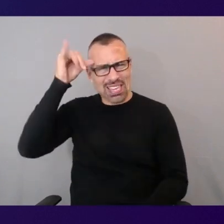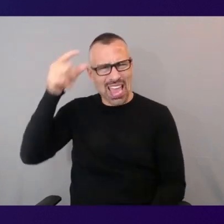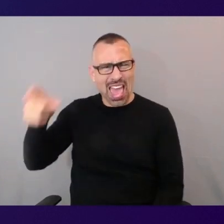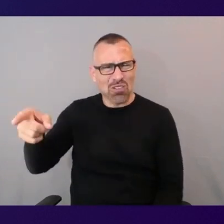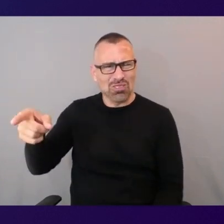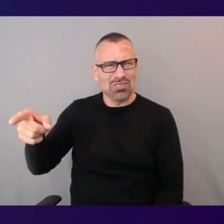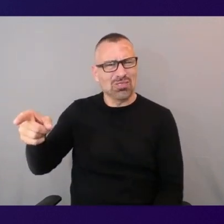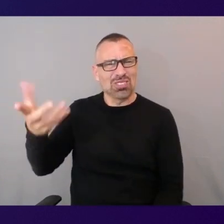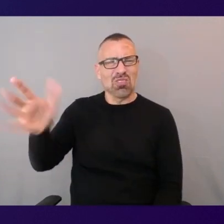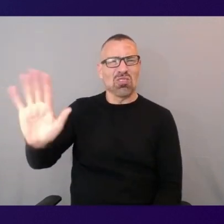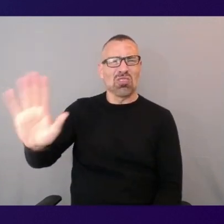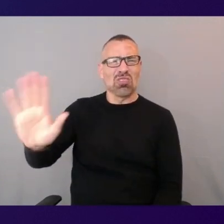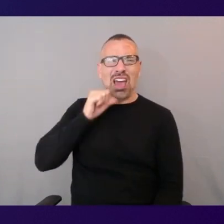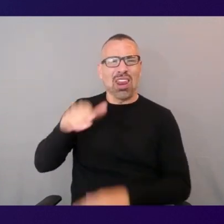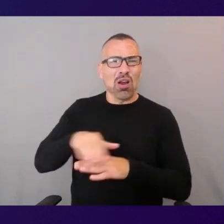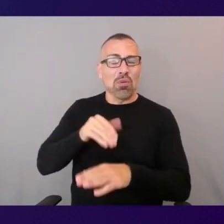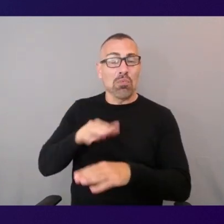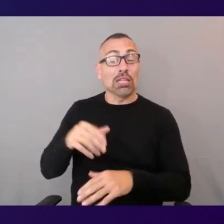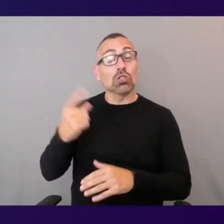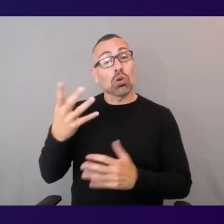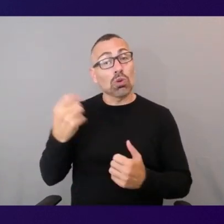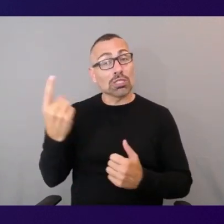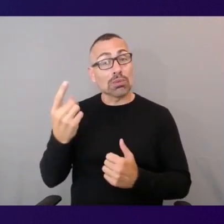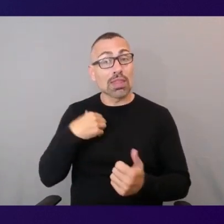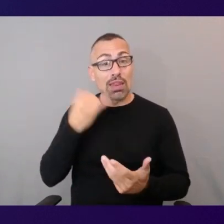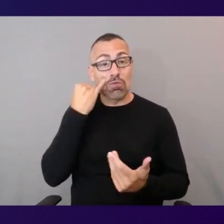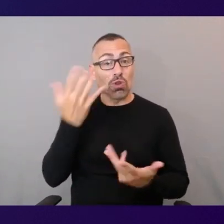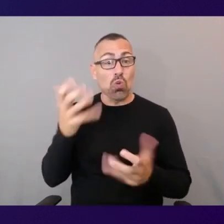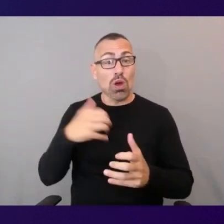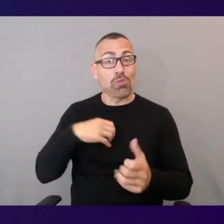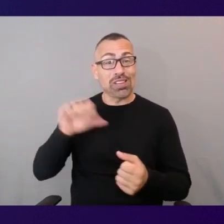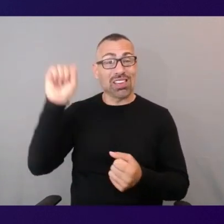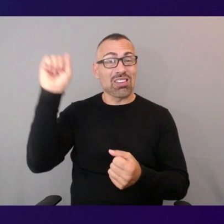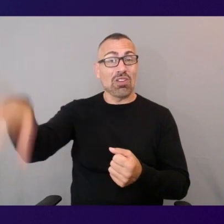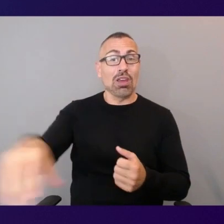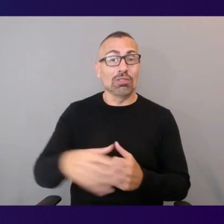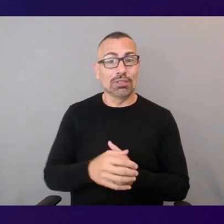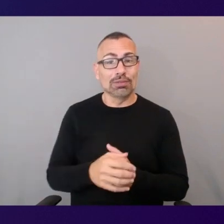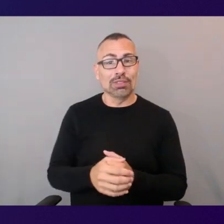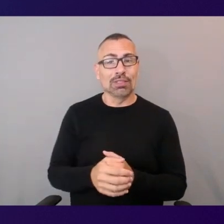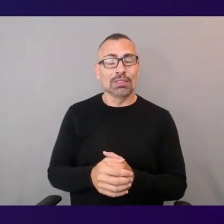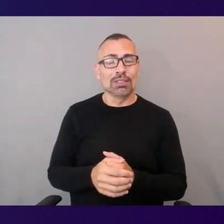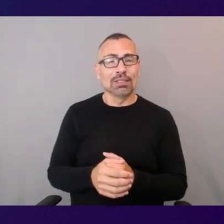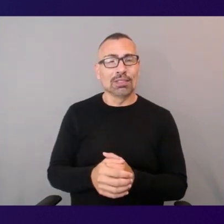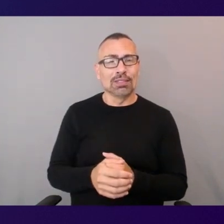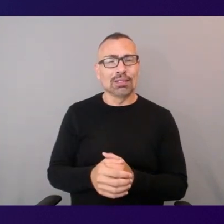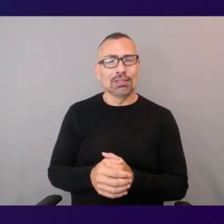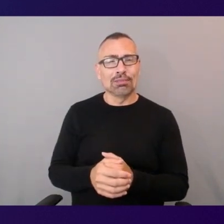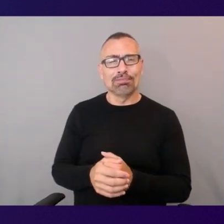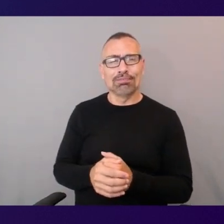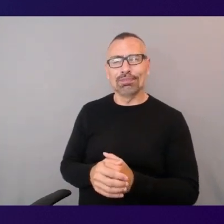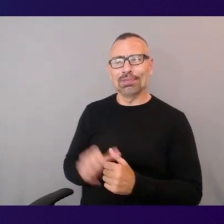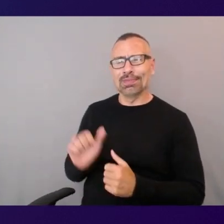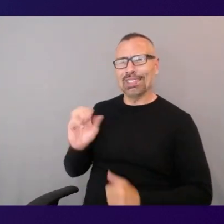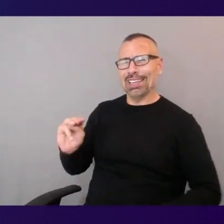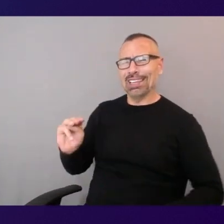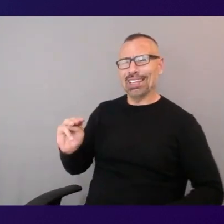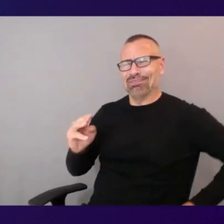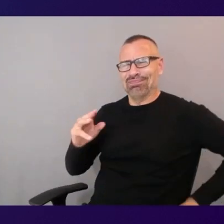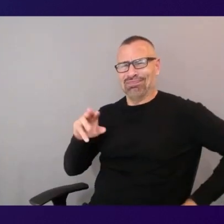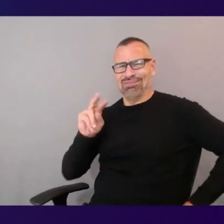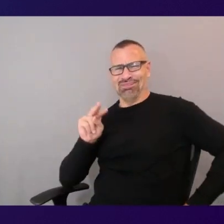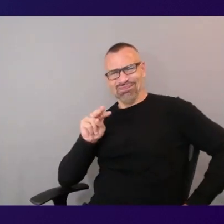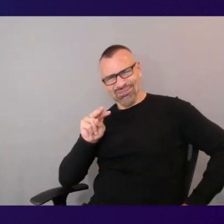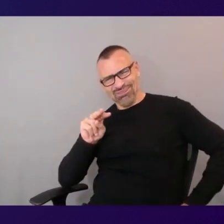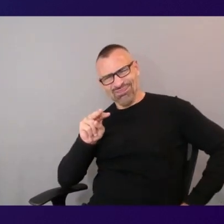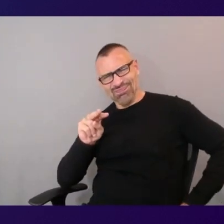new one, there's some advantages there. So. You're laughing. You've never heard that before? It's my least favorite analogy. You've heard it before,